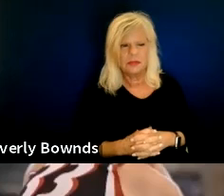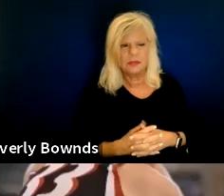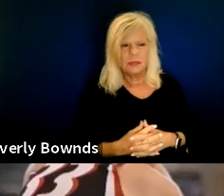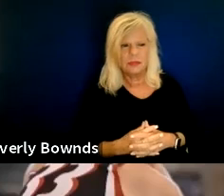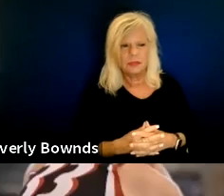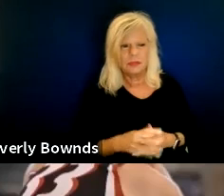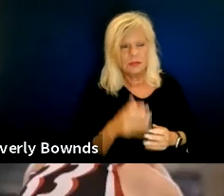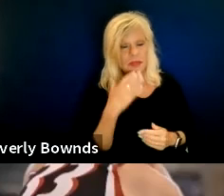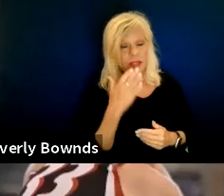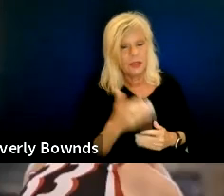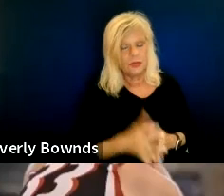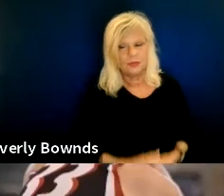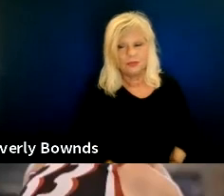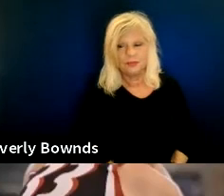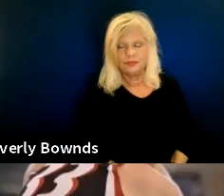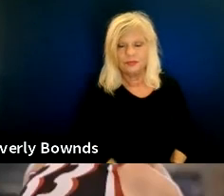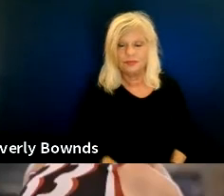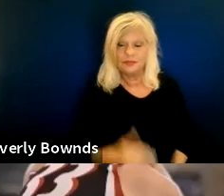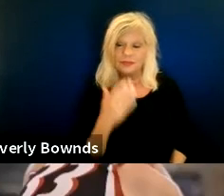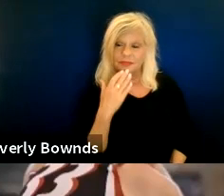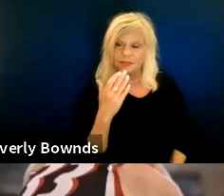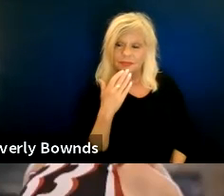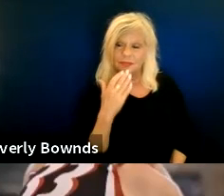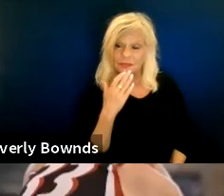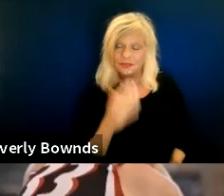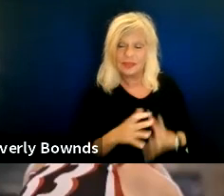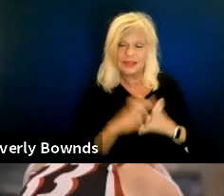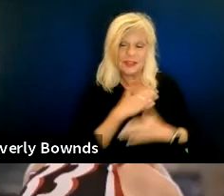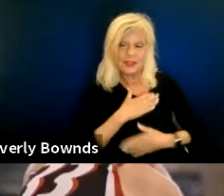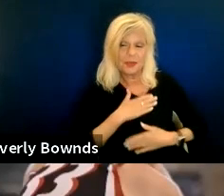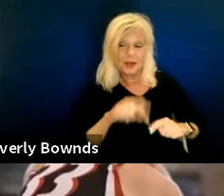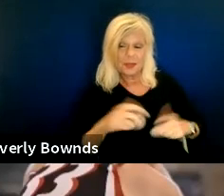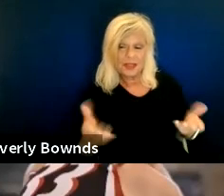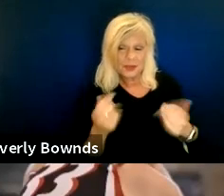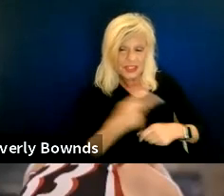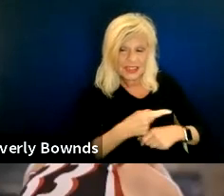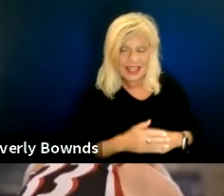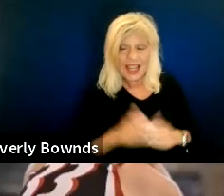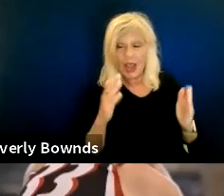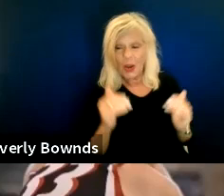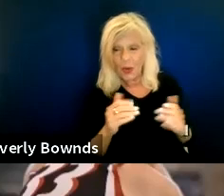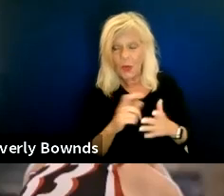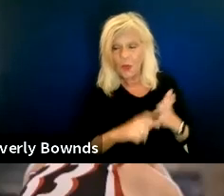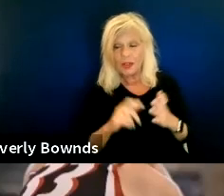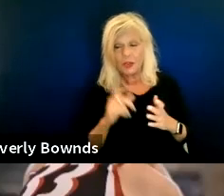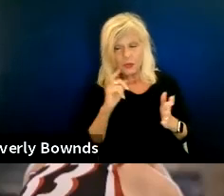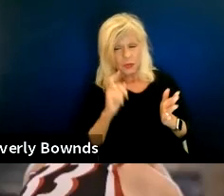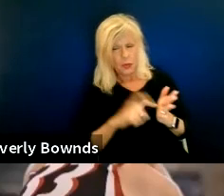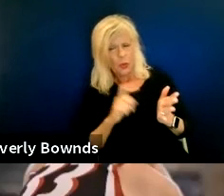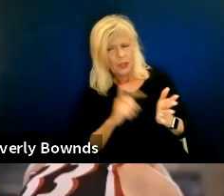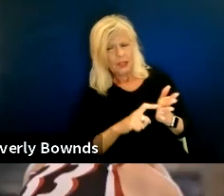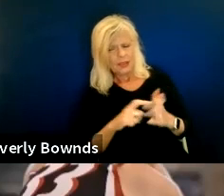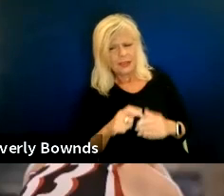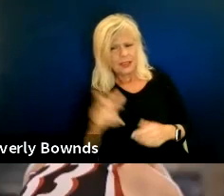you. Thank you. It is such a pleasure to be here today. I hope that what you've picked up on as you've listened